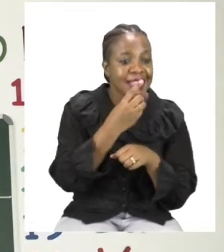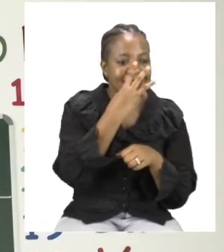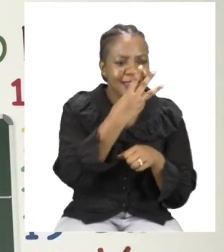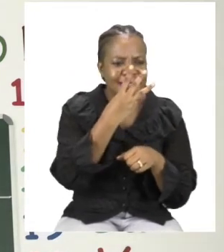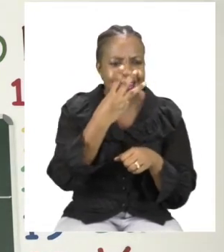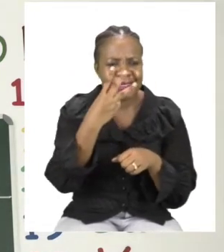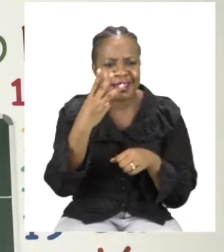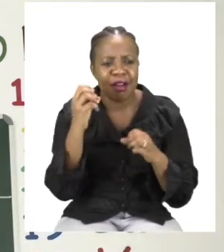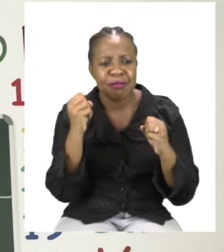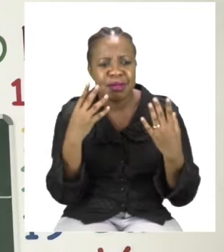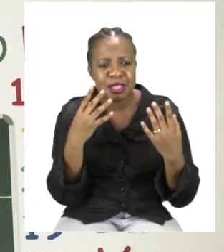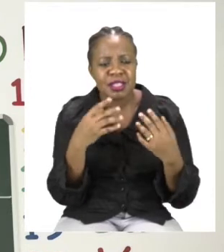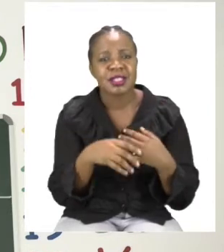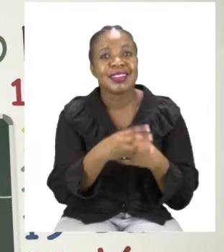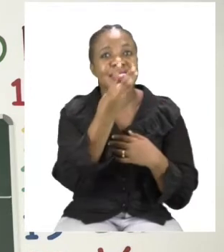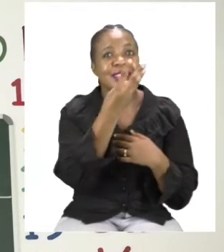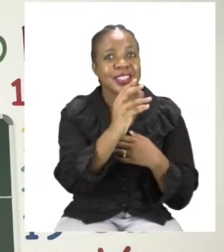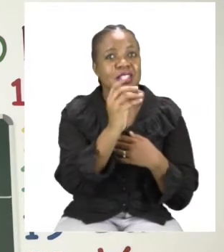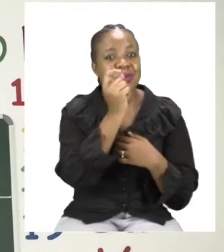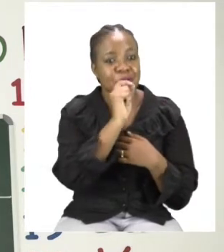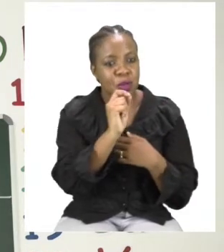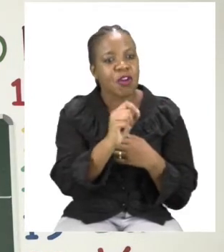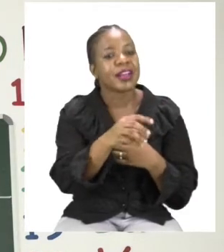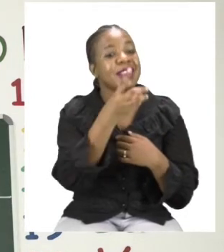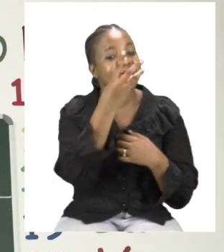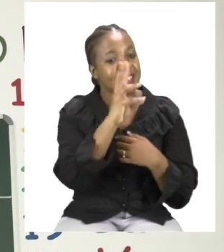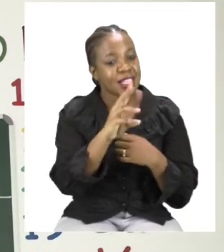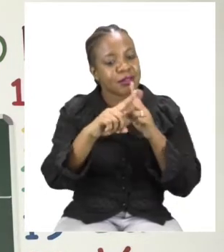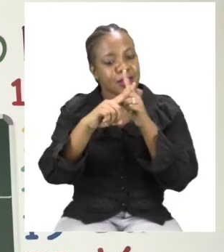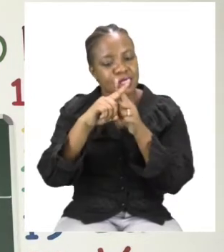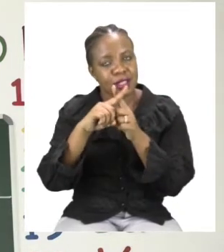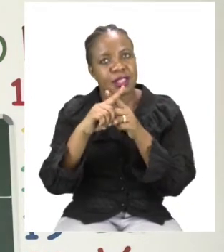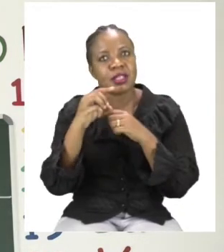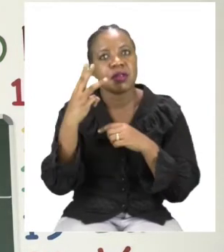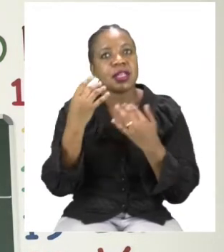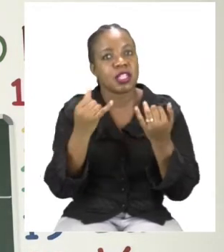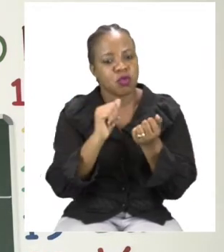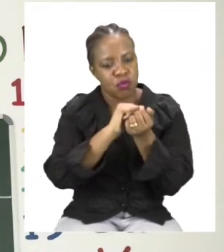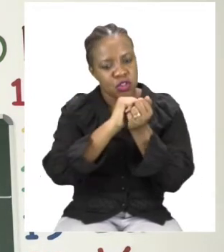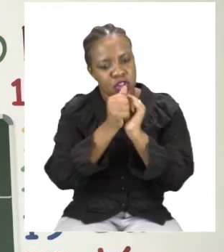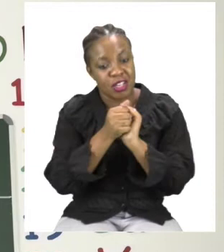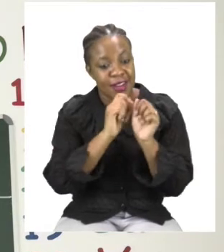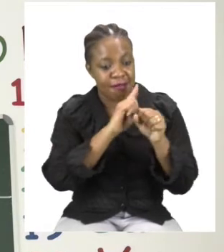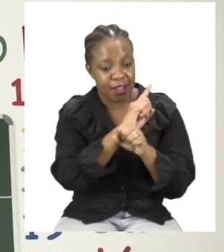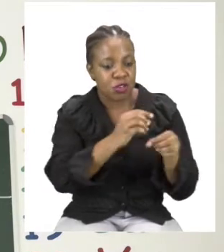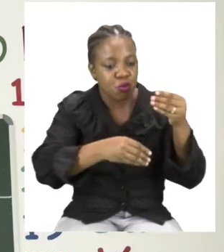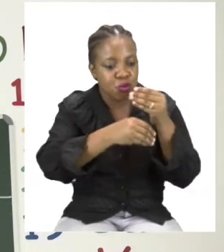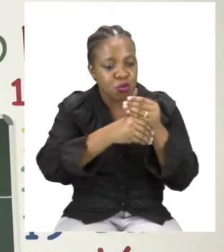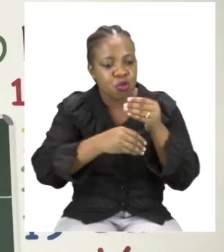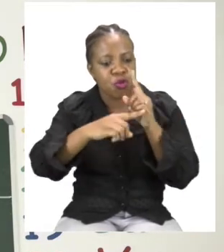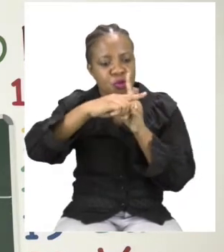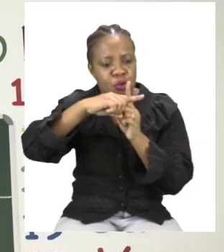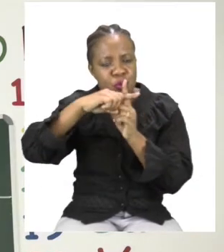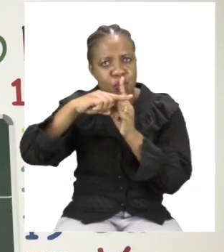So we have changed it from adding to multiplication. And now that we have done that, we're going